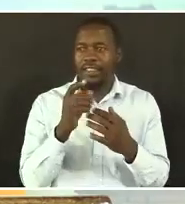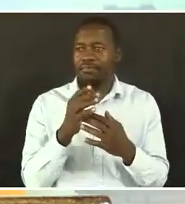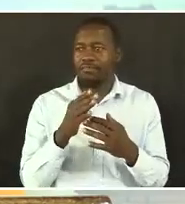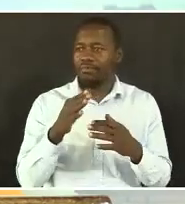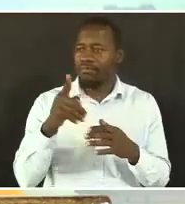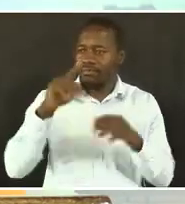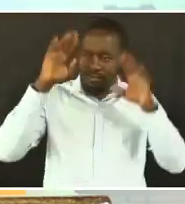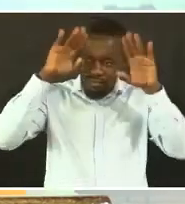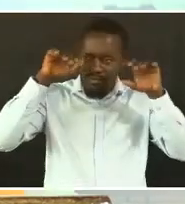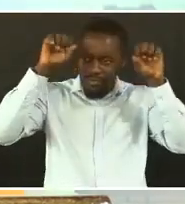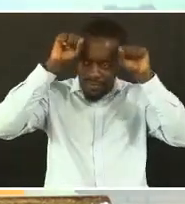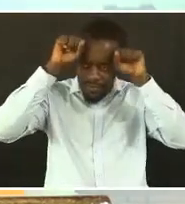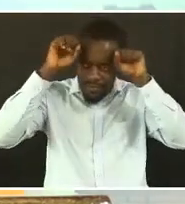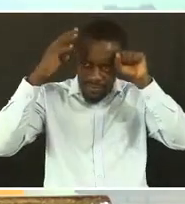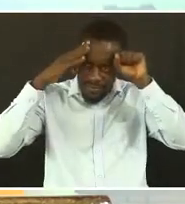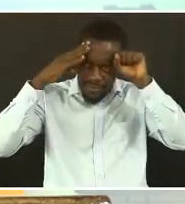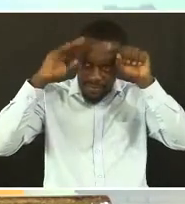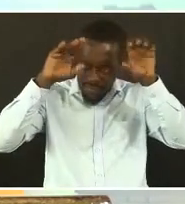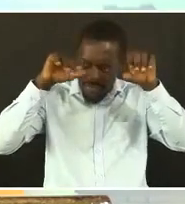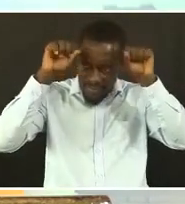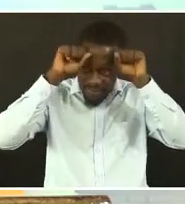sheep?